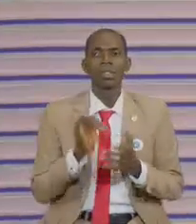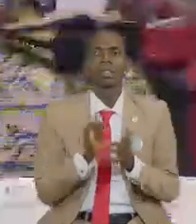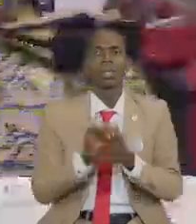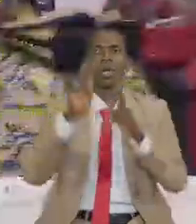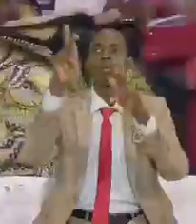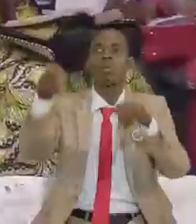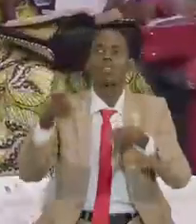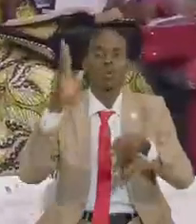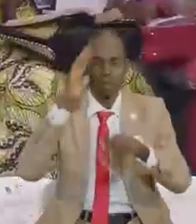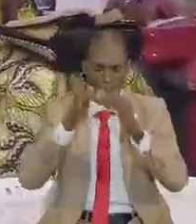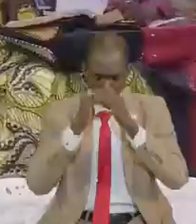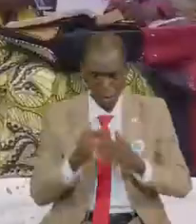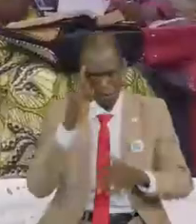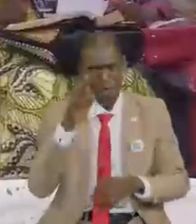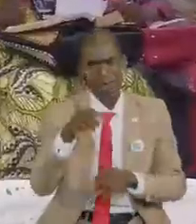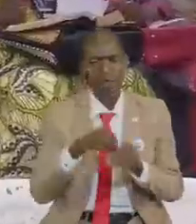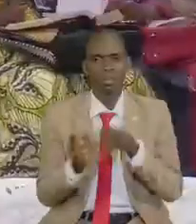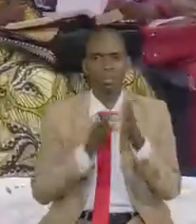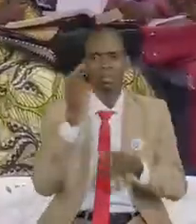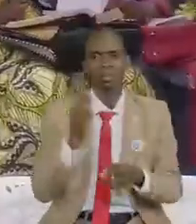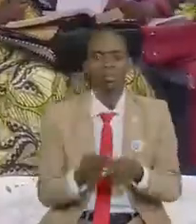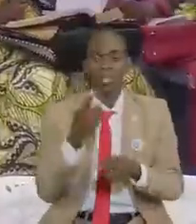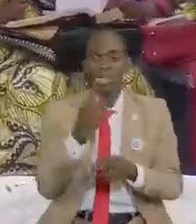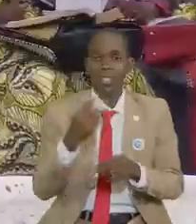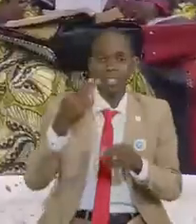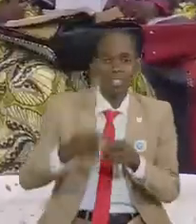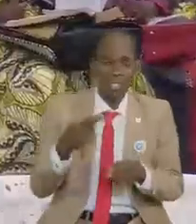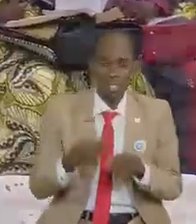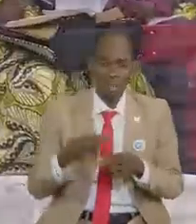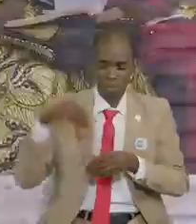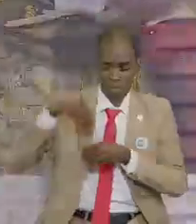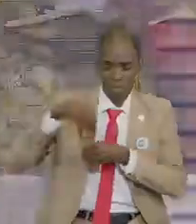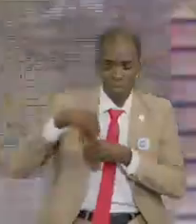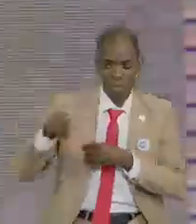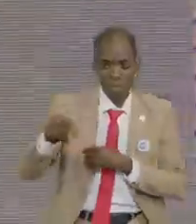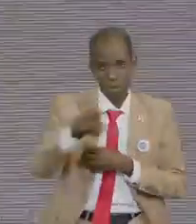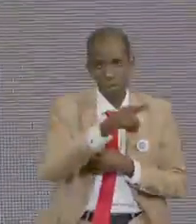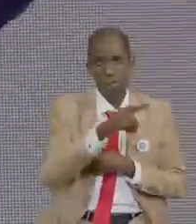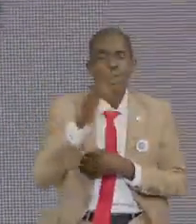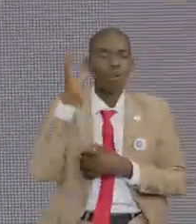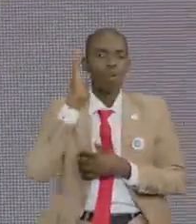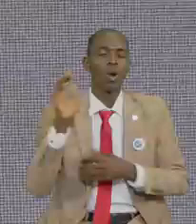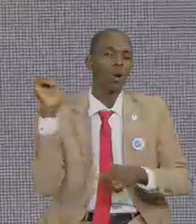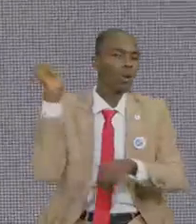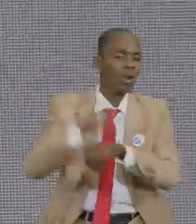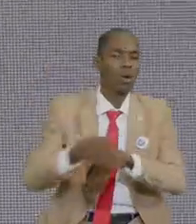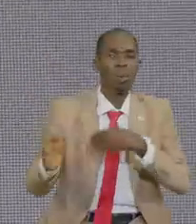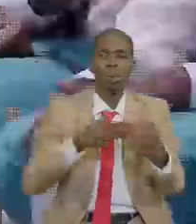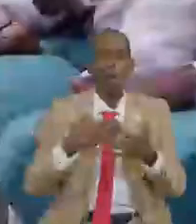head. The name inside you will conquer whatever is in